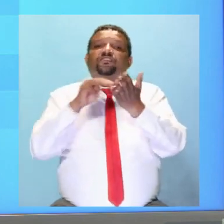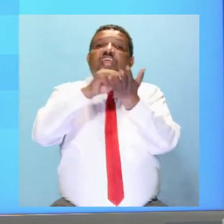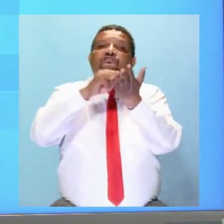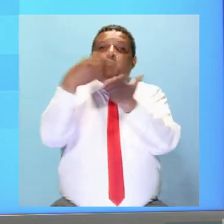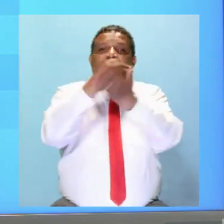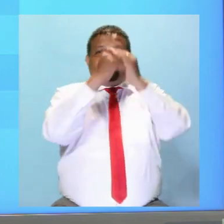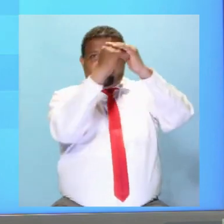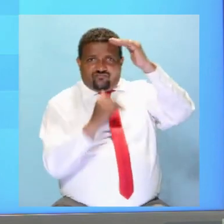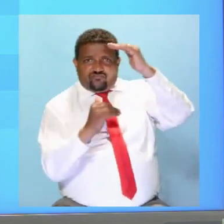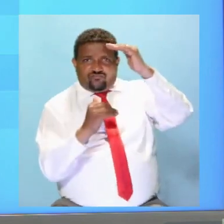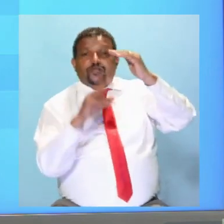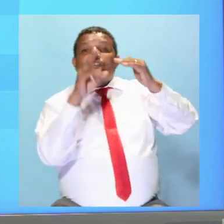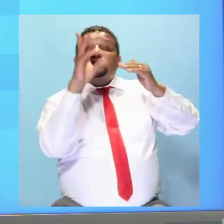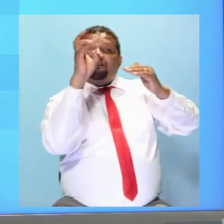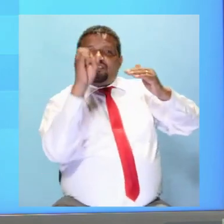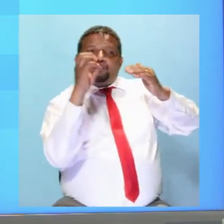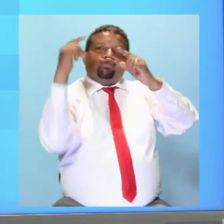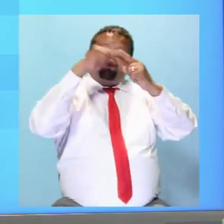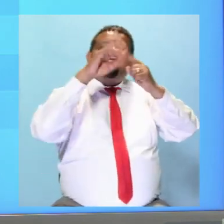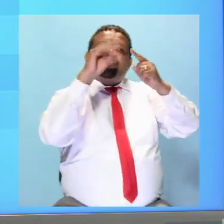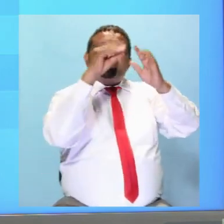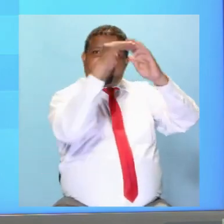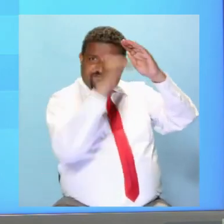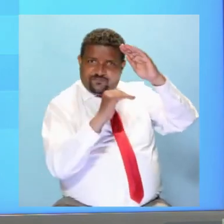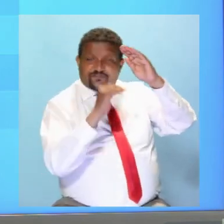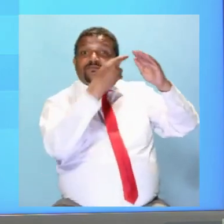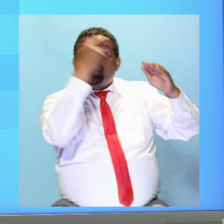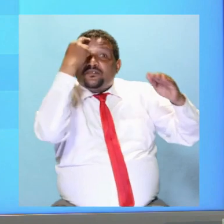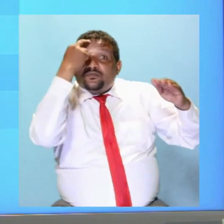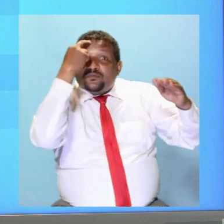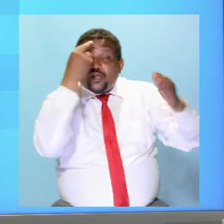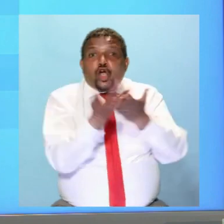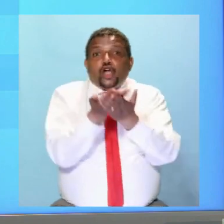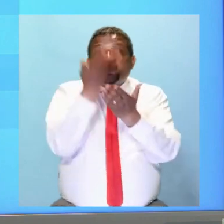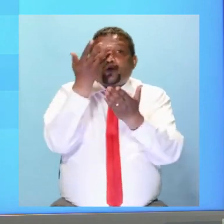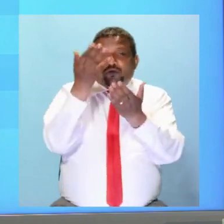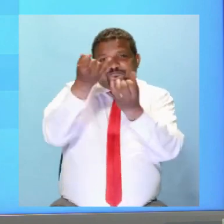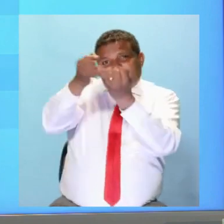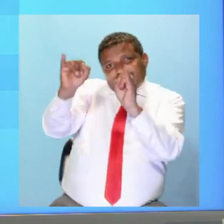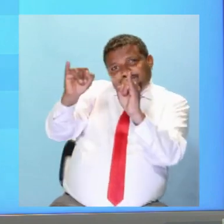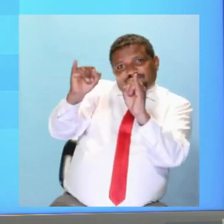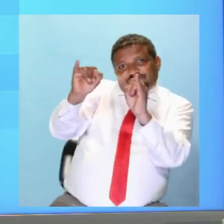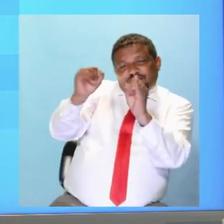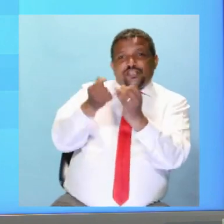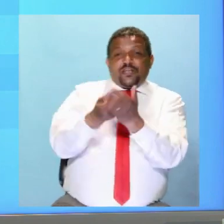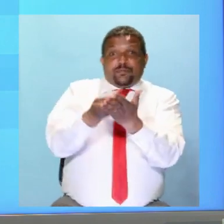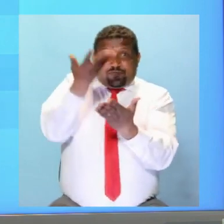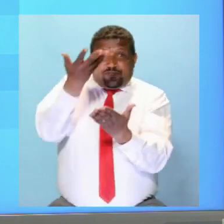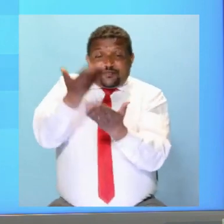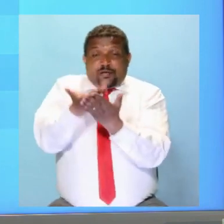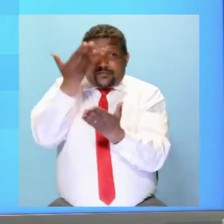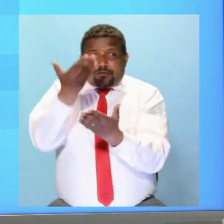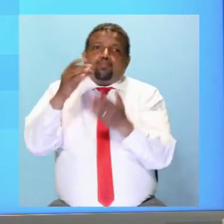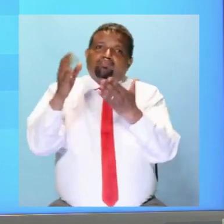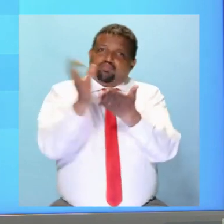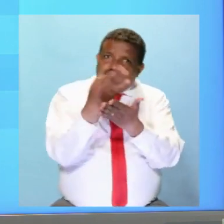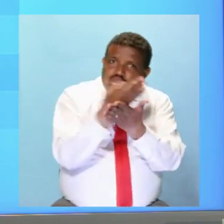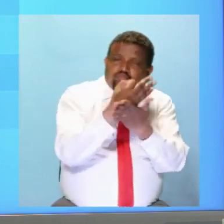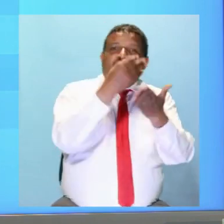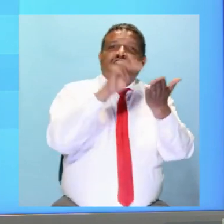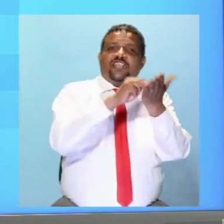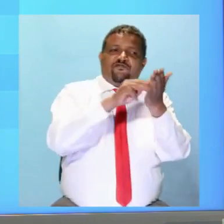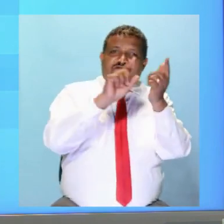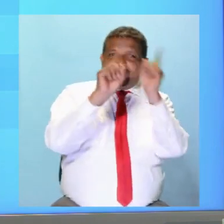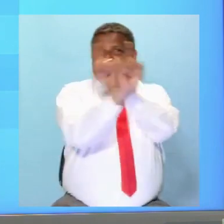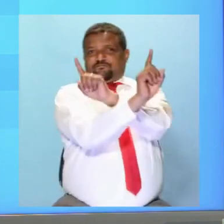60 quintal to 50 quintal, because the resources which were used for the production of teff are diverted